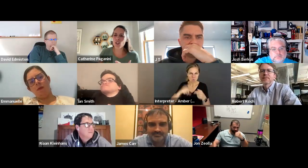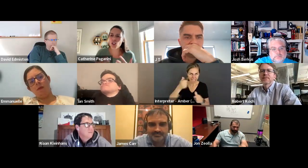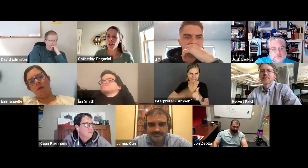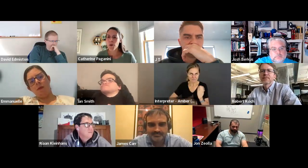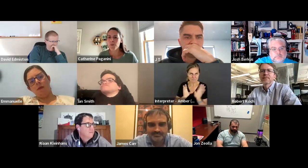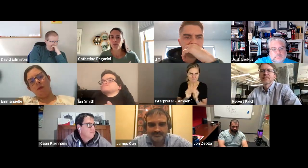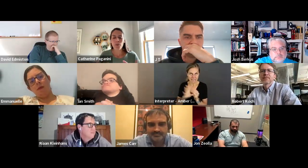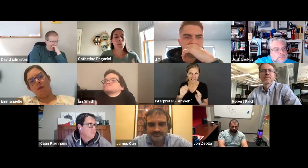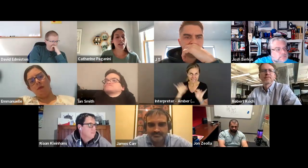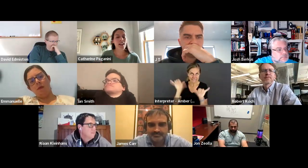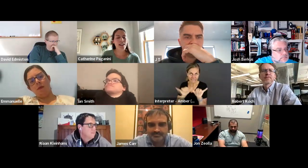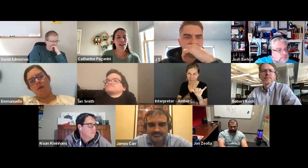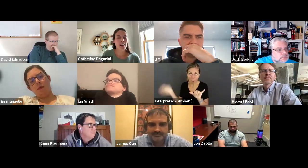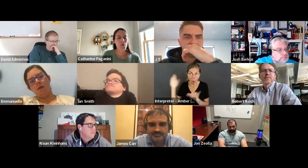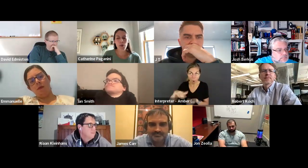it's just